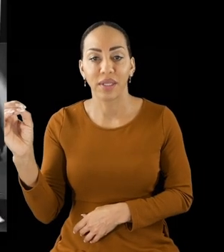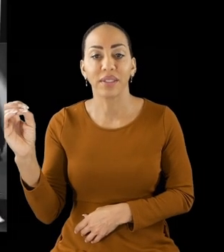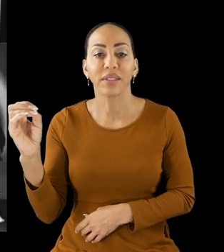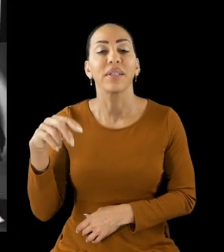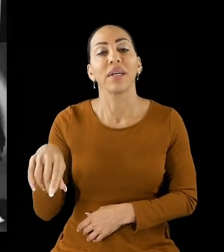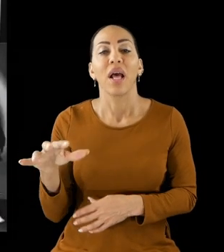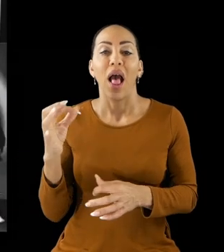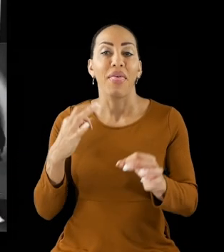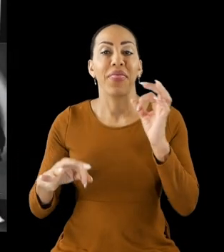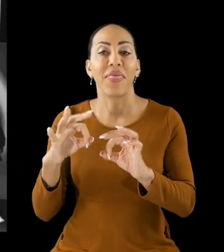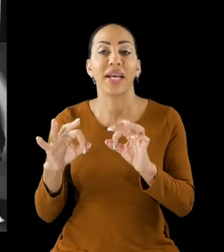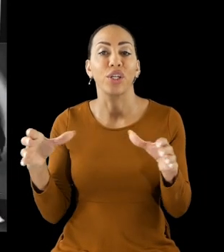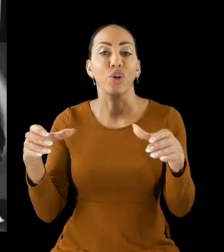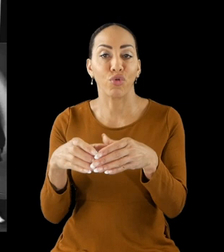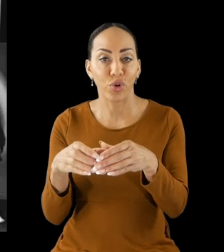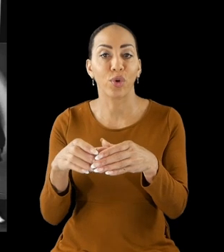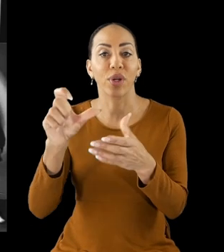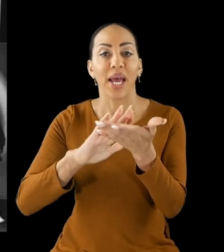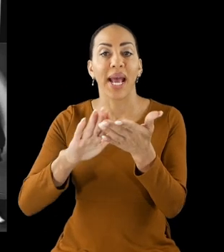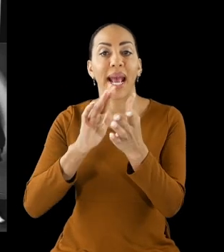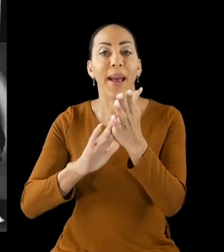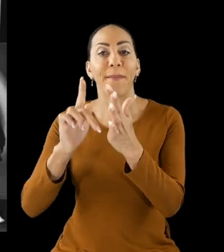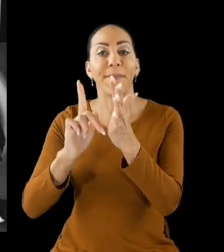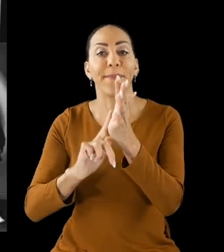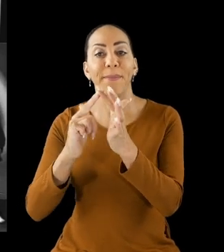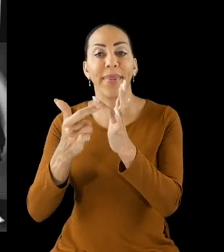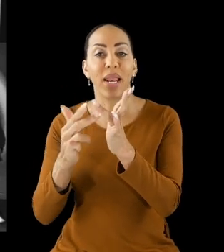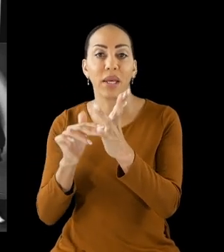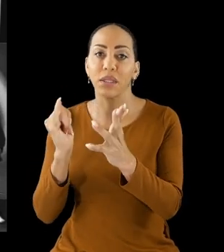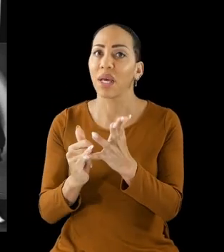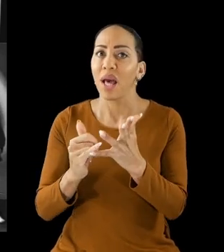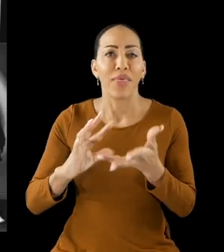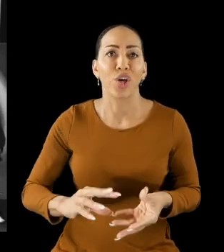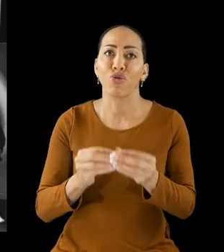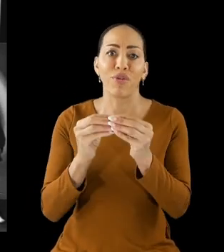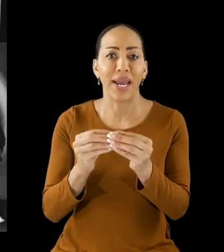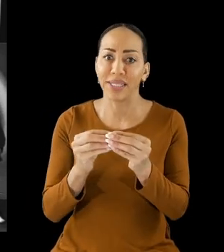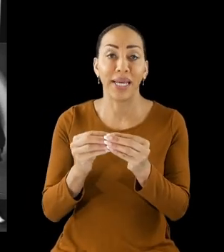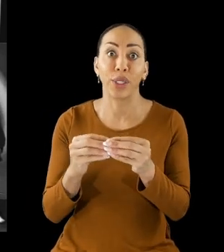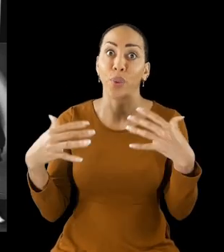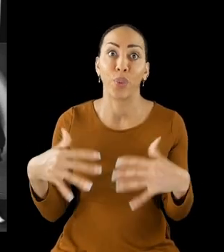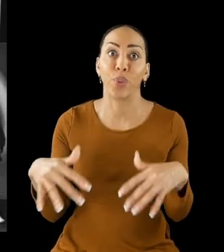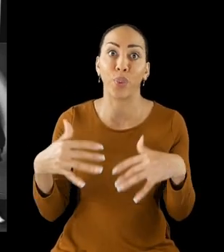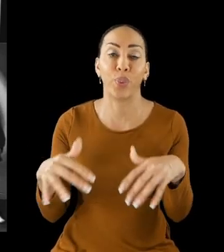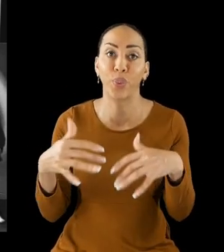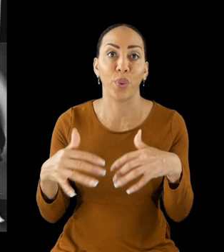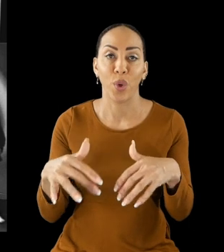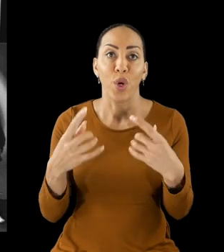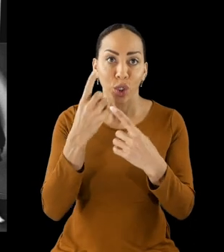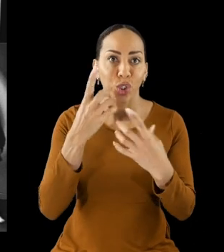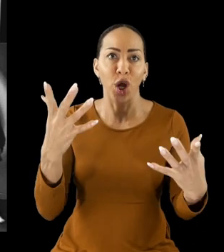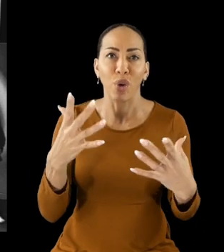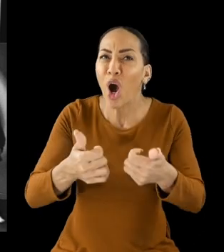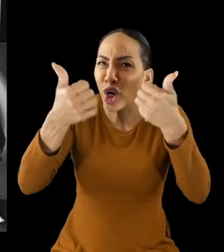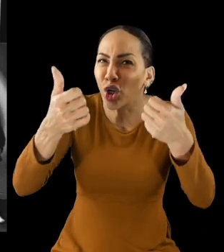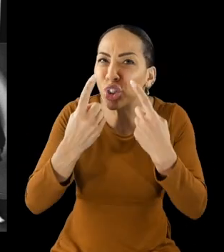my theatre company, the Chameleons Group, created one of the most ambitious interactive internet performances of its time. I'm not saying it was a good show, and it